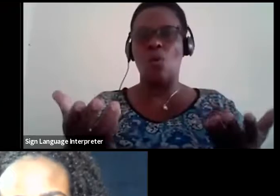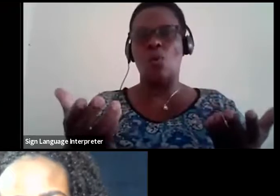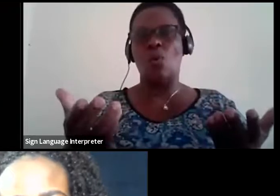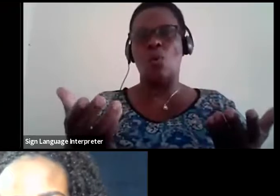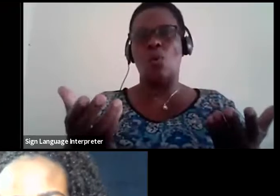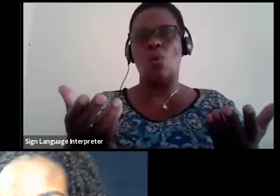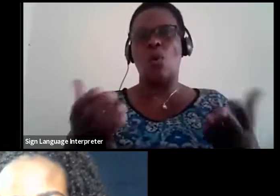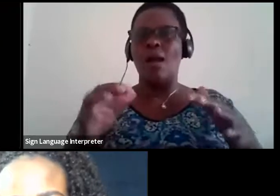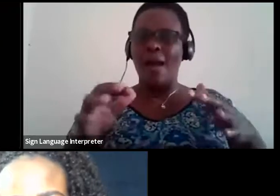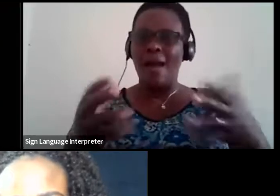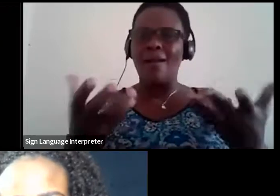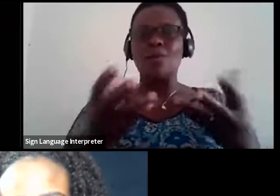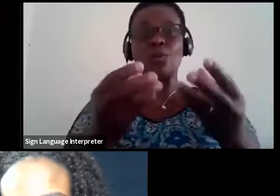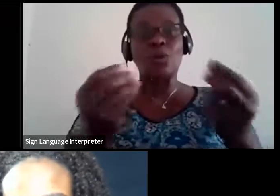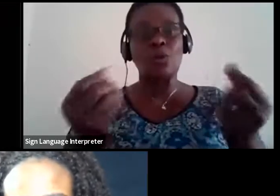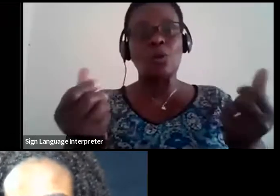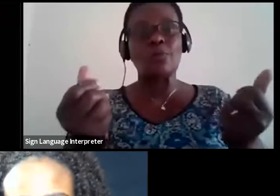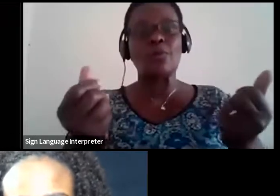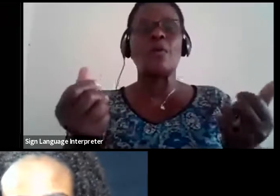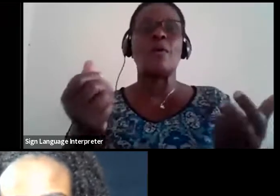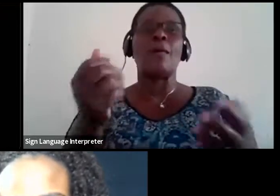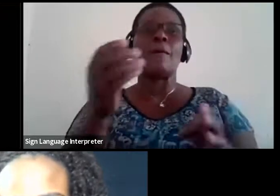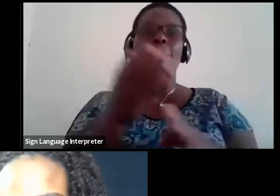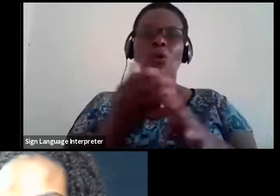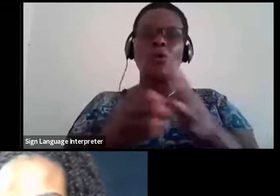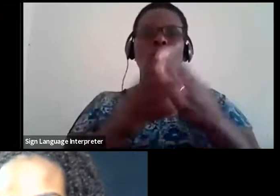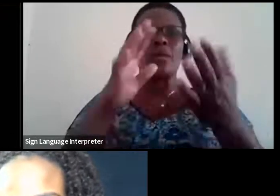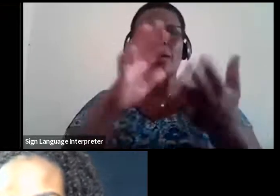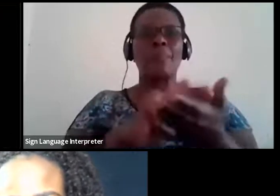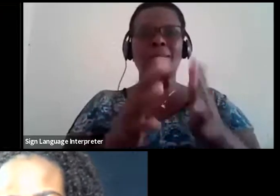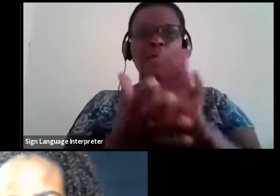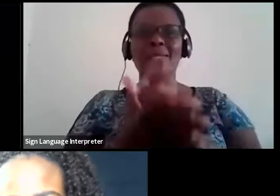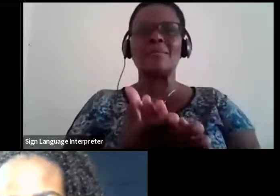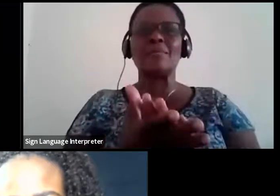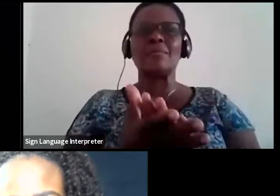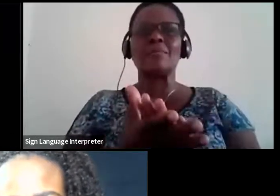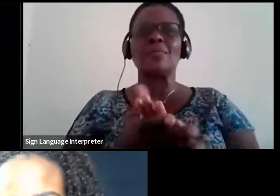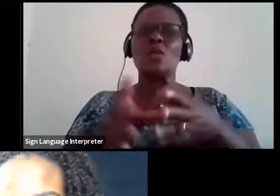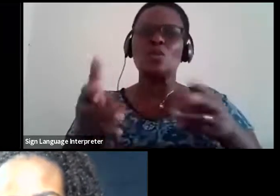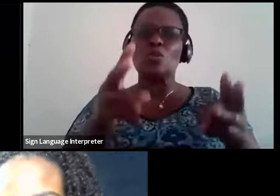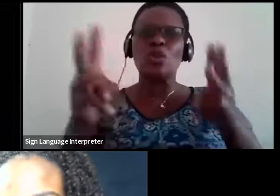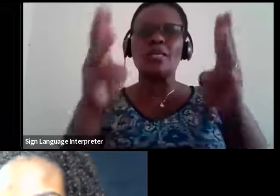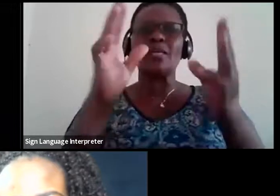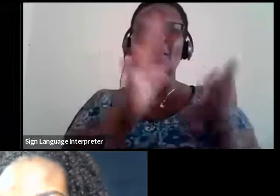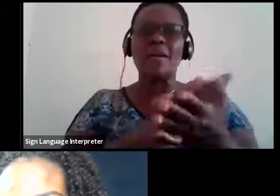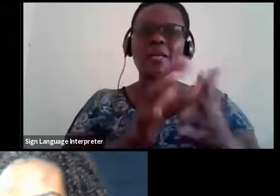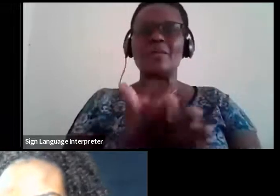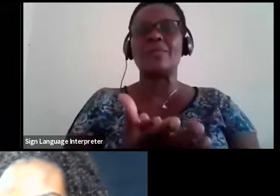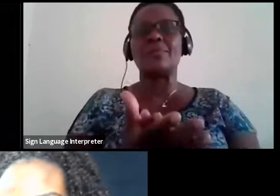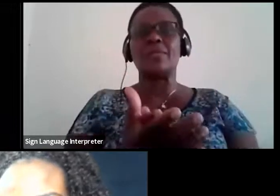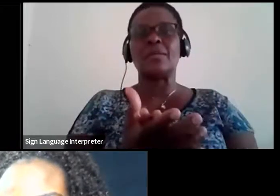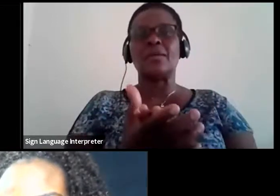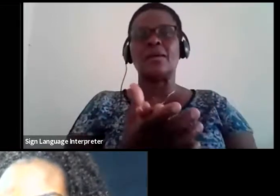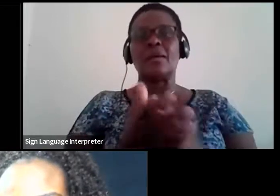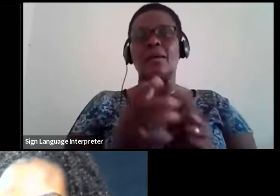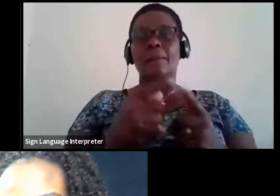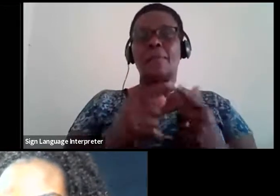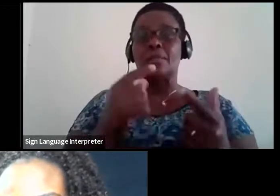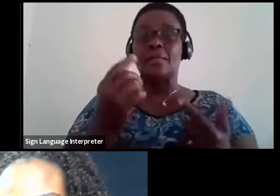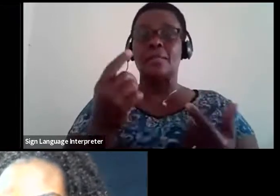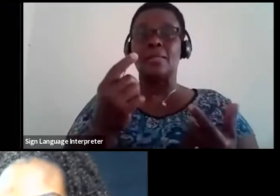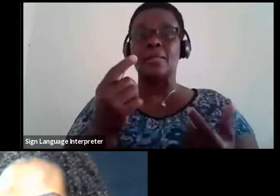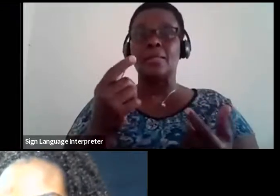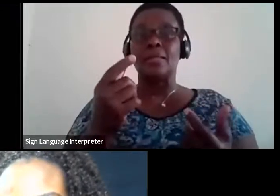building strategic partnerships, you know. I'm not sure, Garnet, if you're aware, but her internet has been a very,